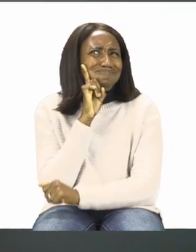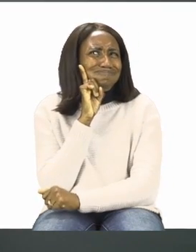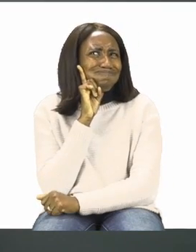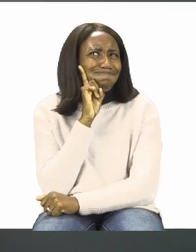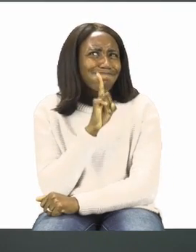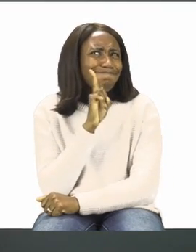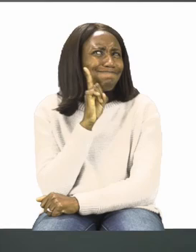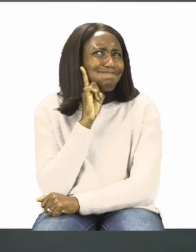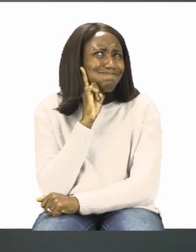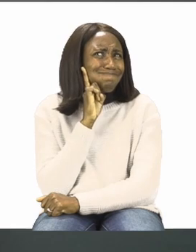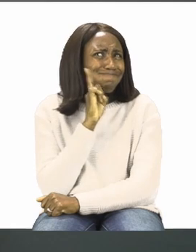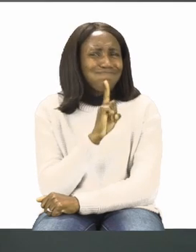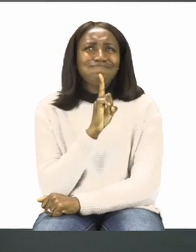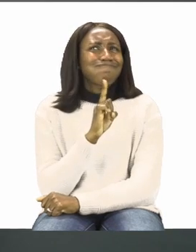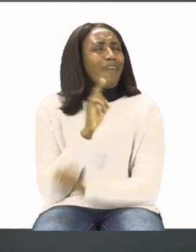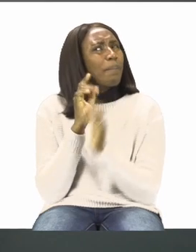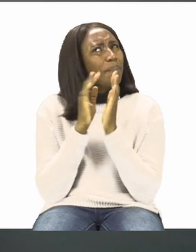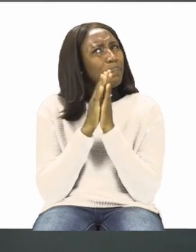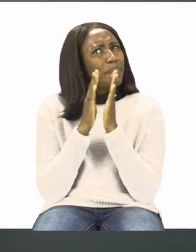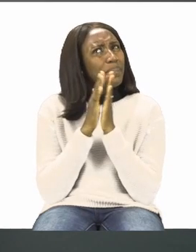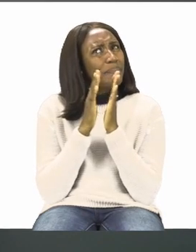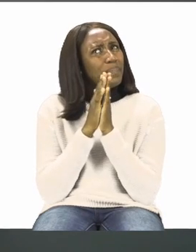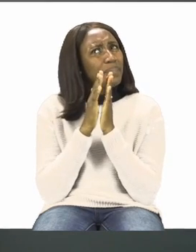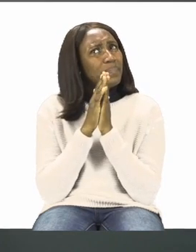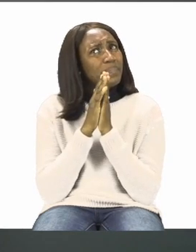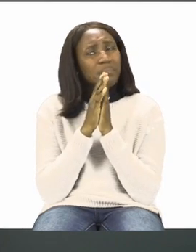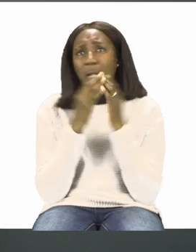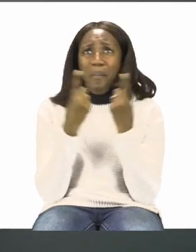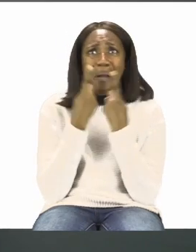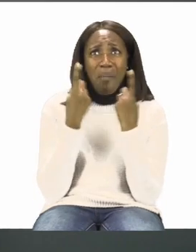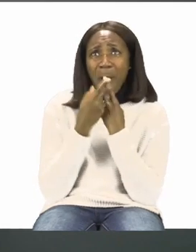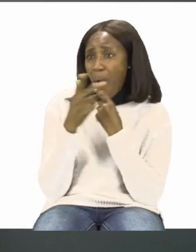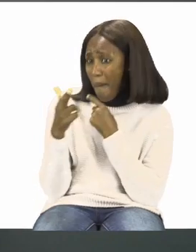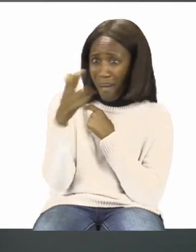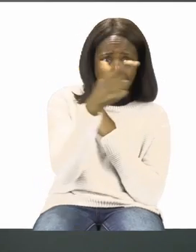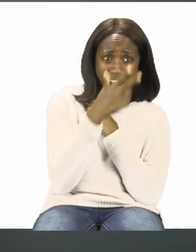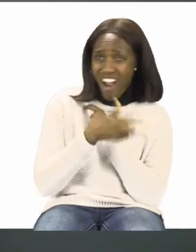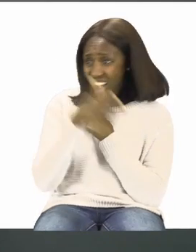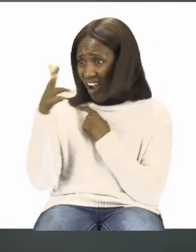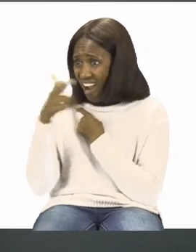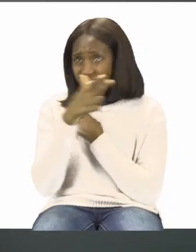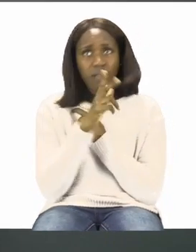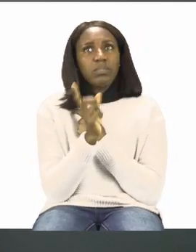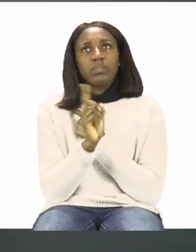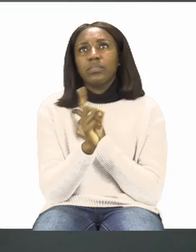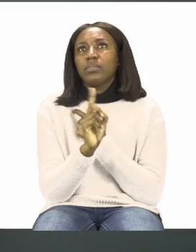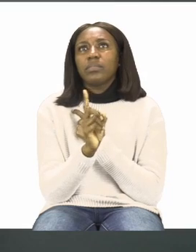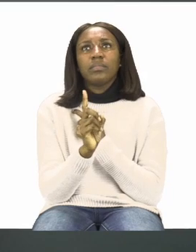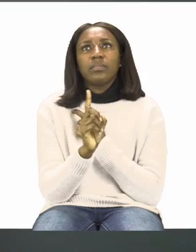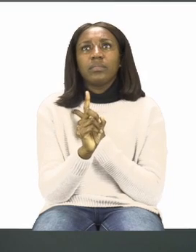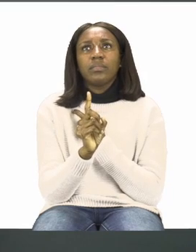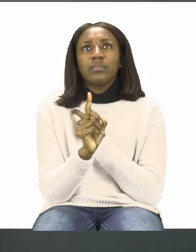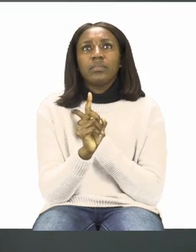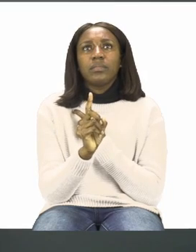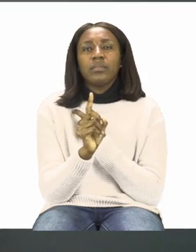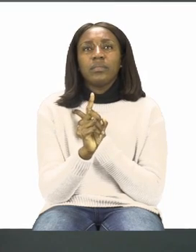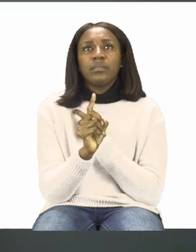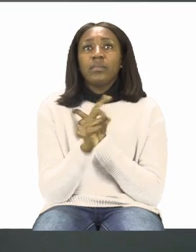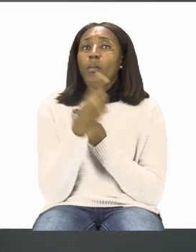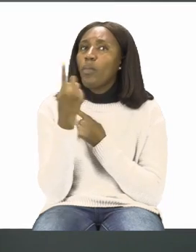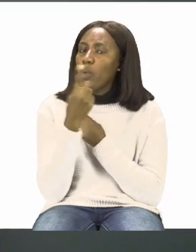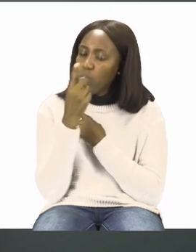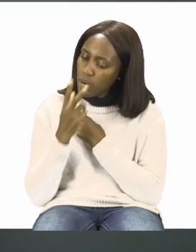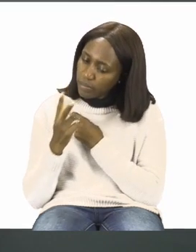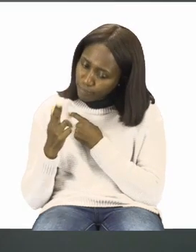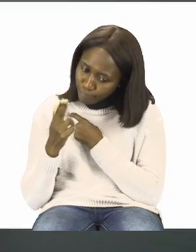careful. You may not play with your scissors if you don't use